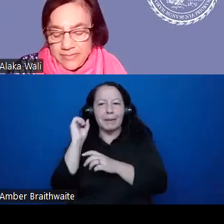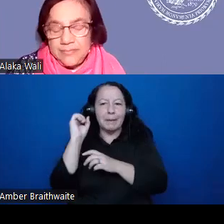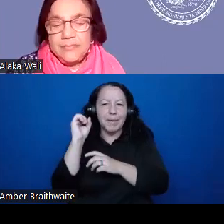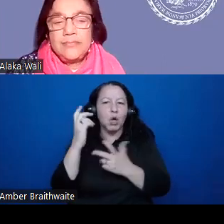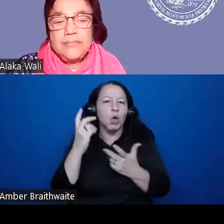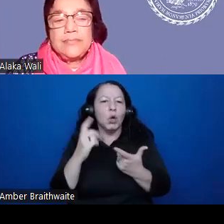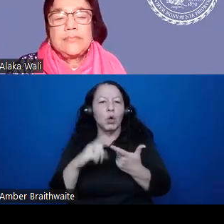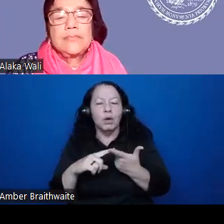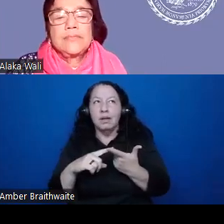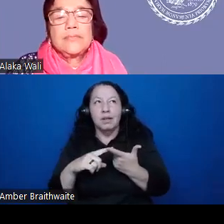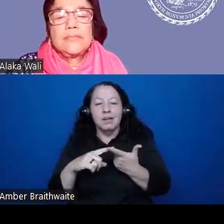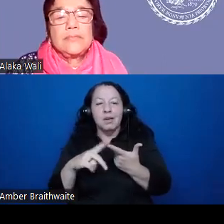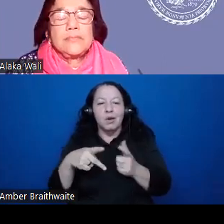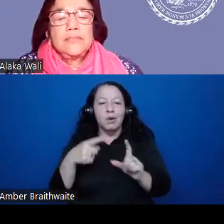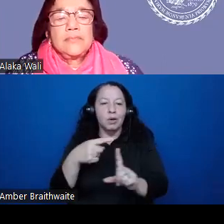that.